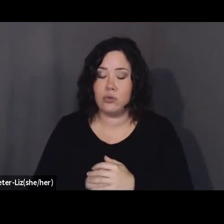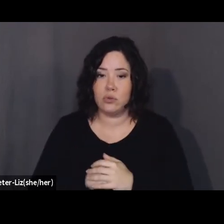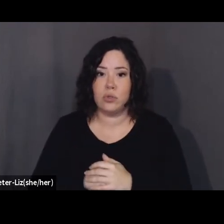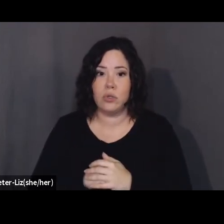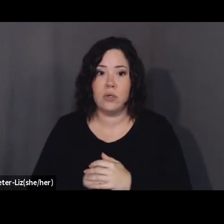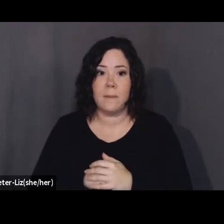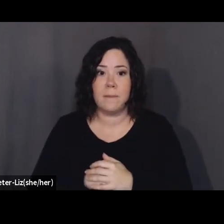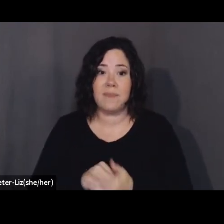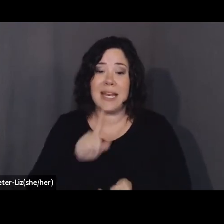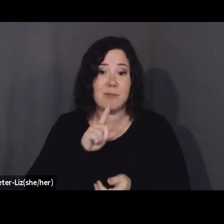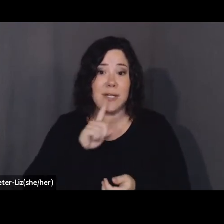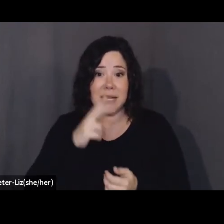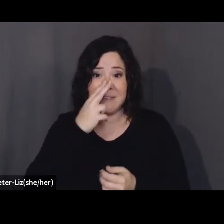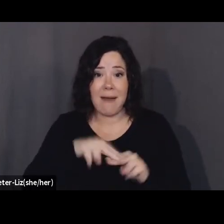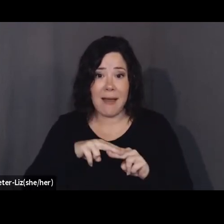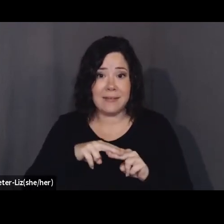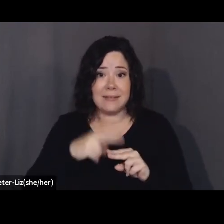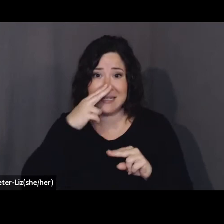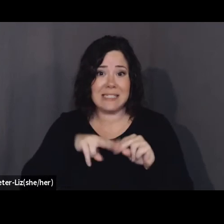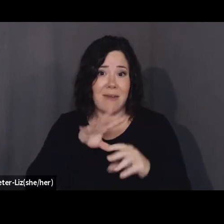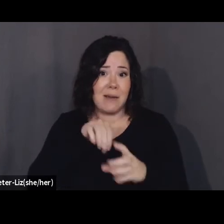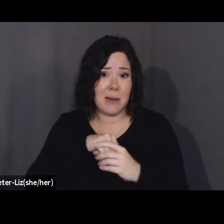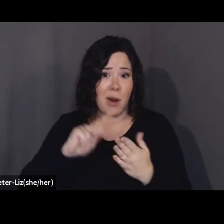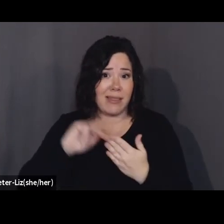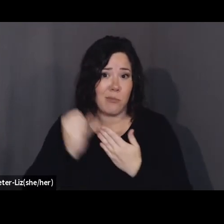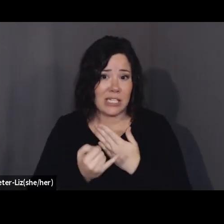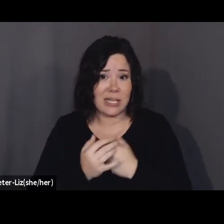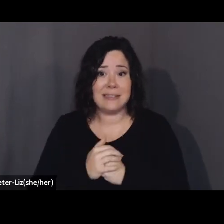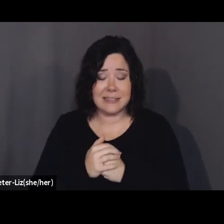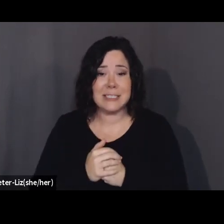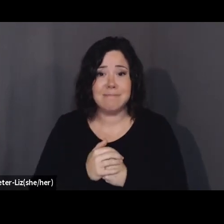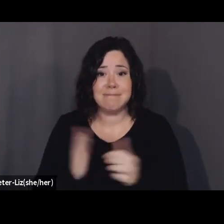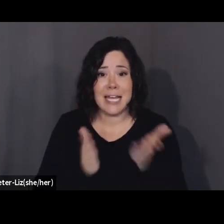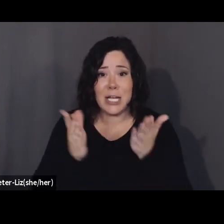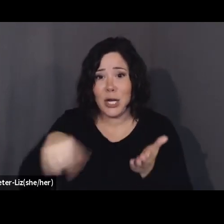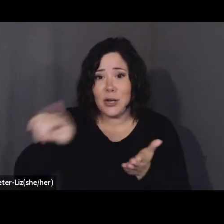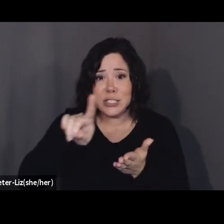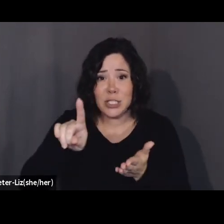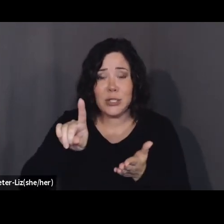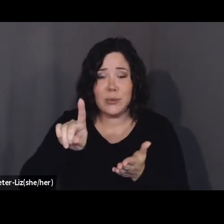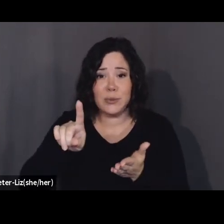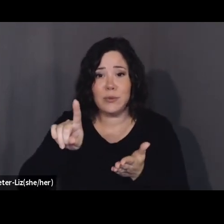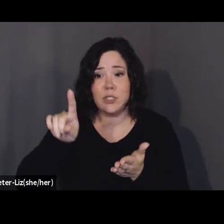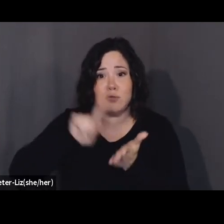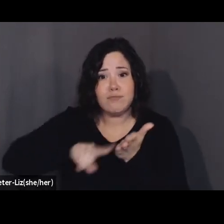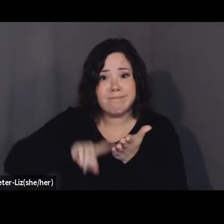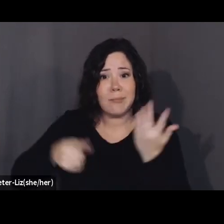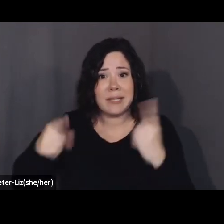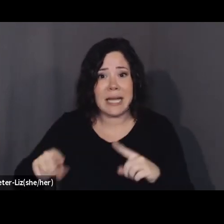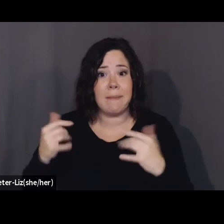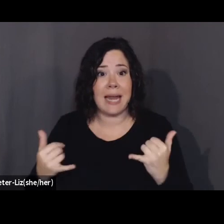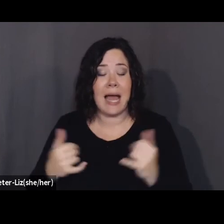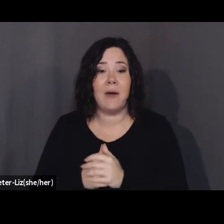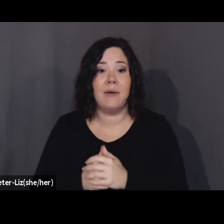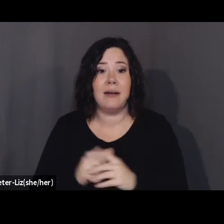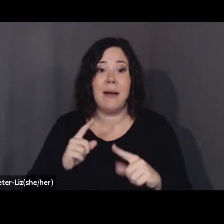it's really, really fun. It's fun to be part of these projects. So I highly encourage everyone to check out what's going on now. But sadly,